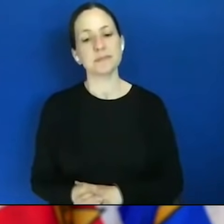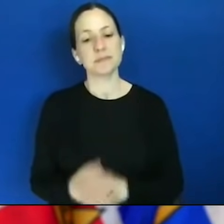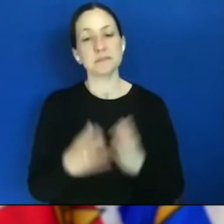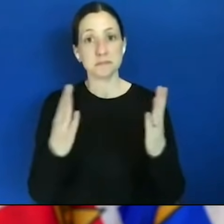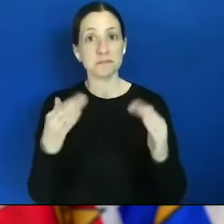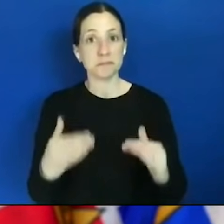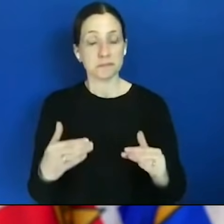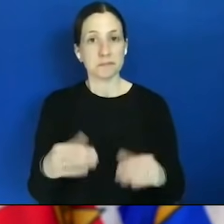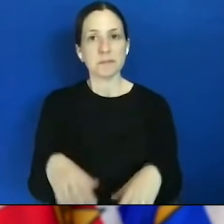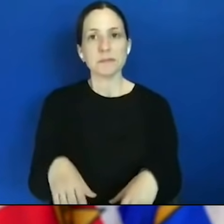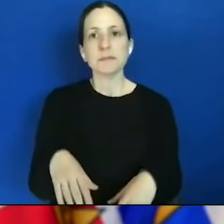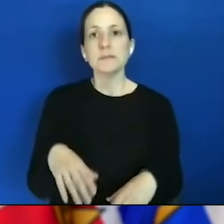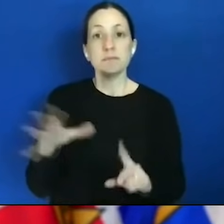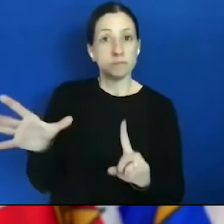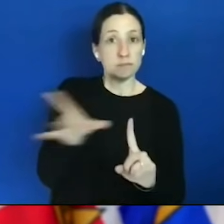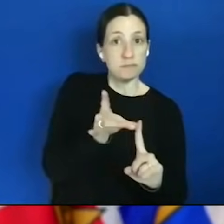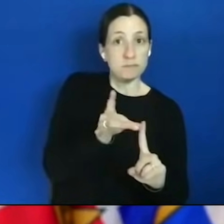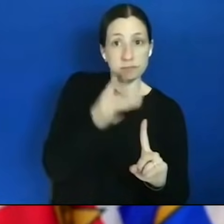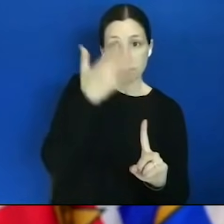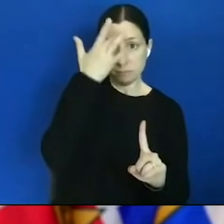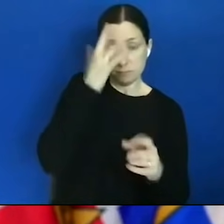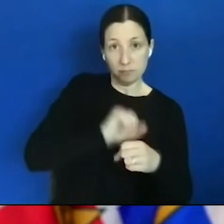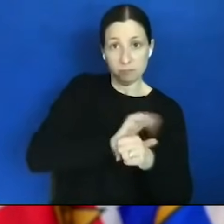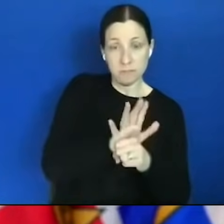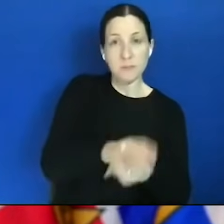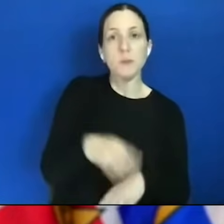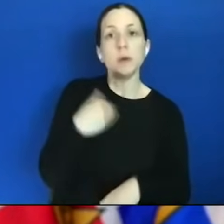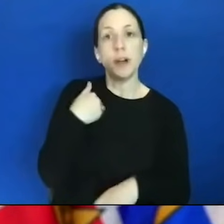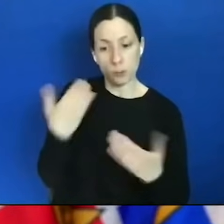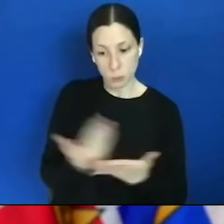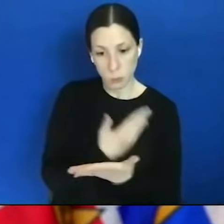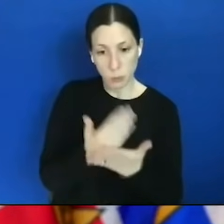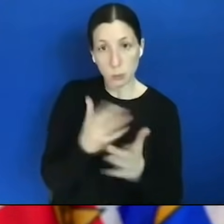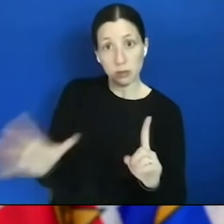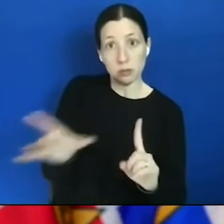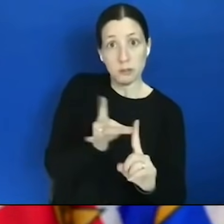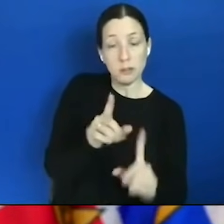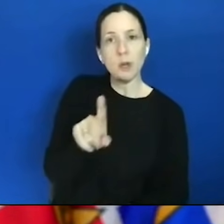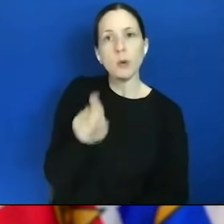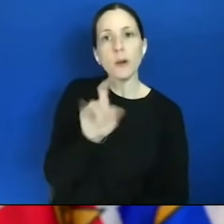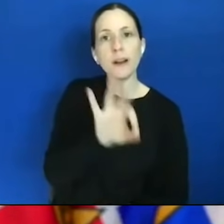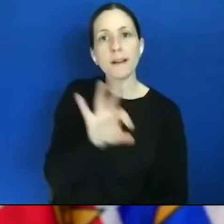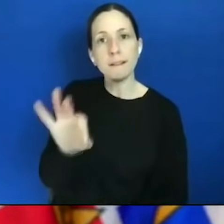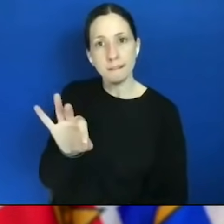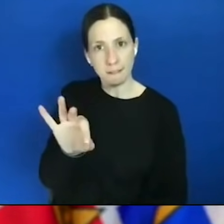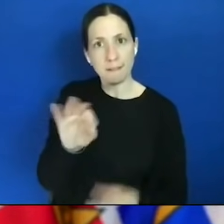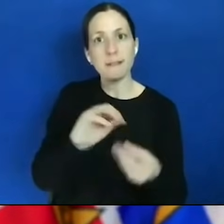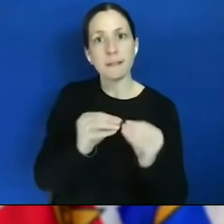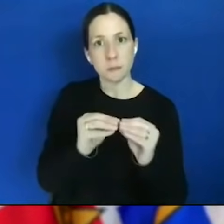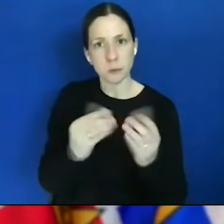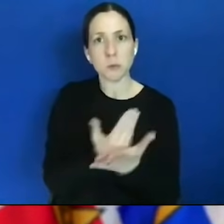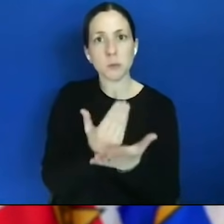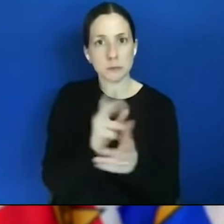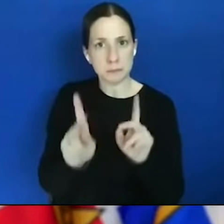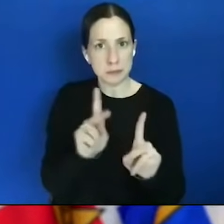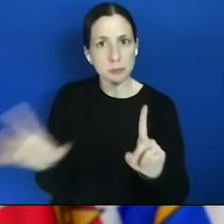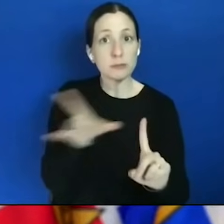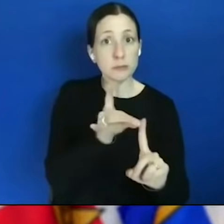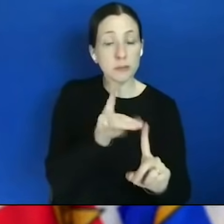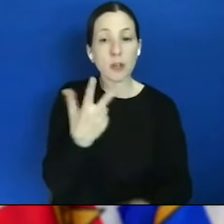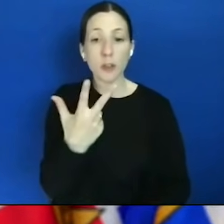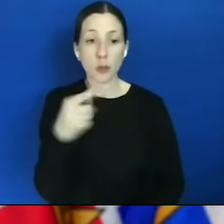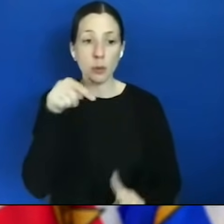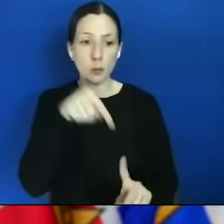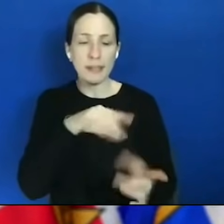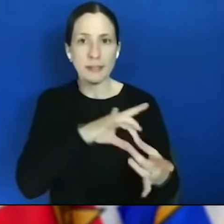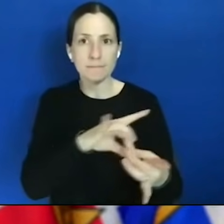For our update on cases today, we have 199 new people diagnosed with the COVID-19 in British Columbia, 3